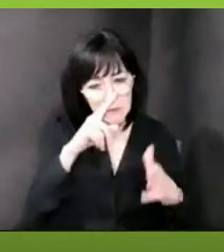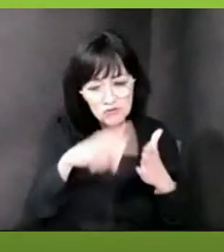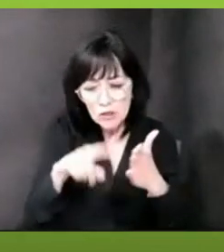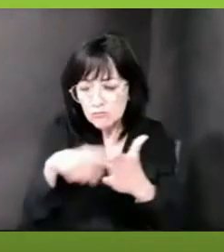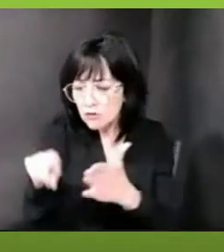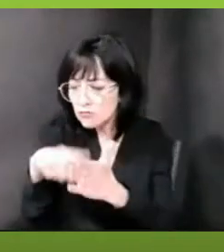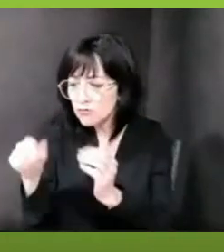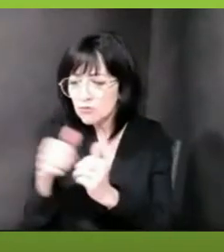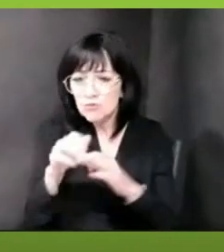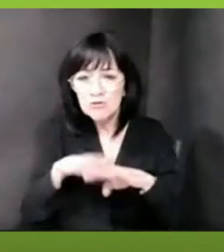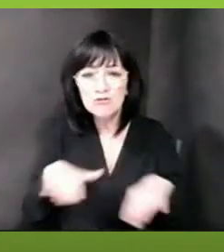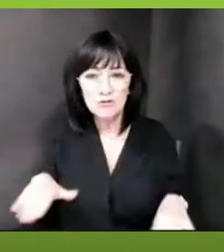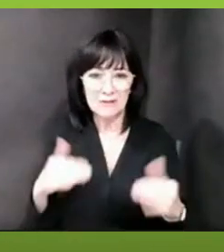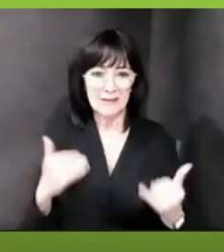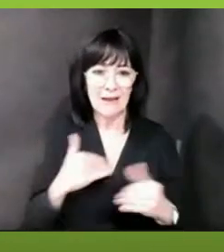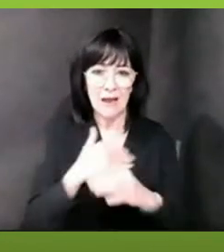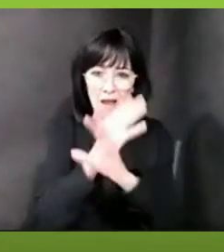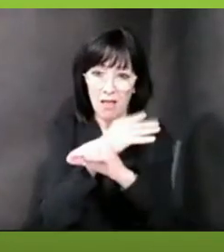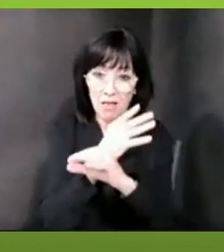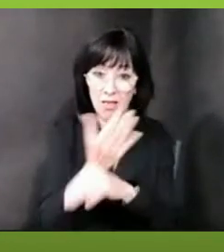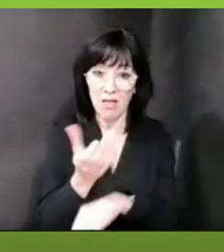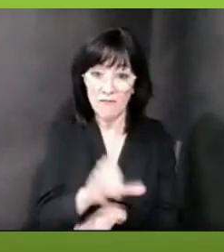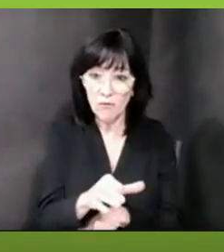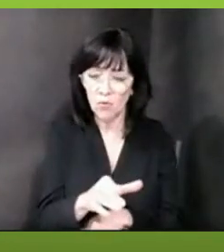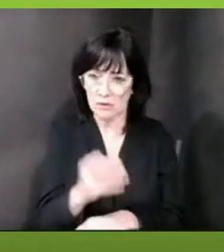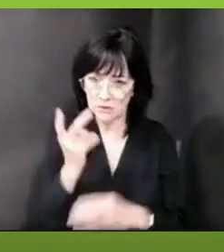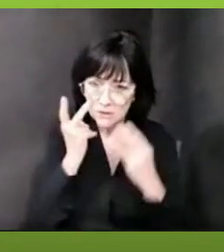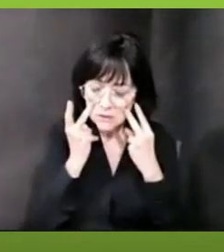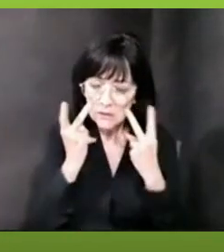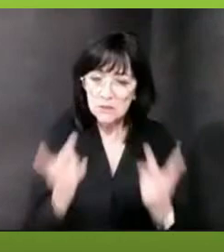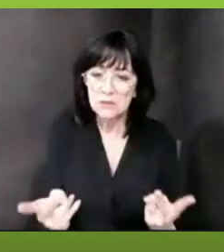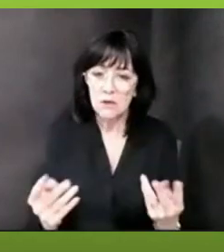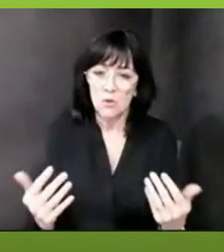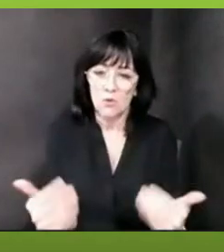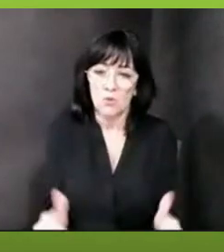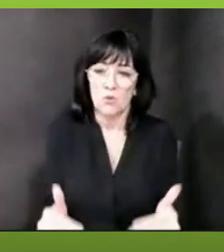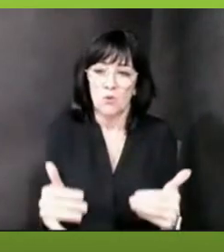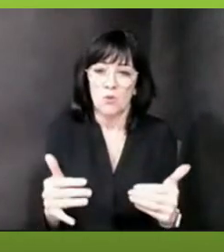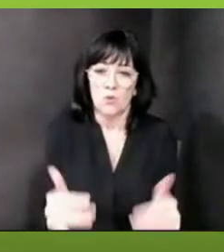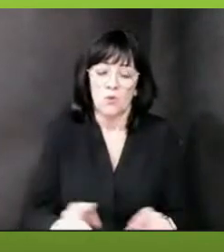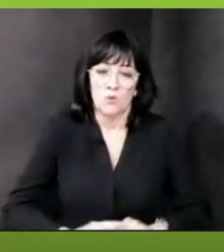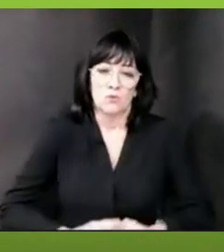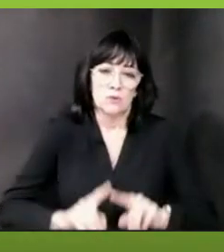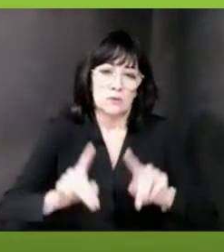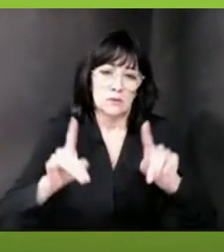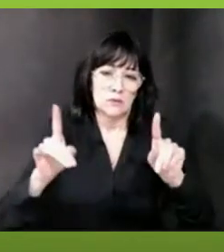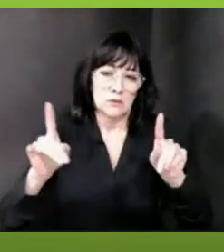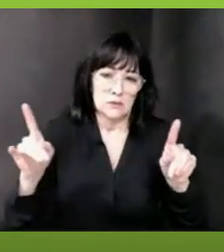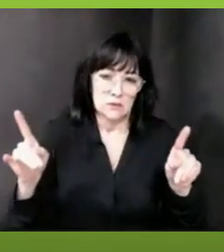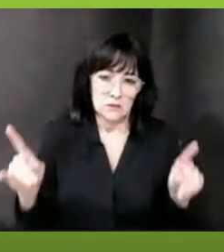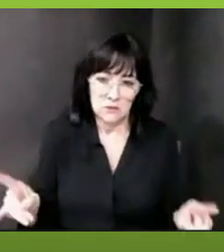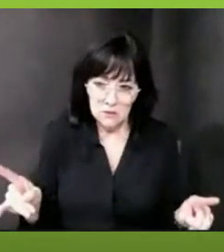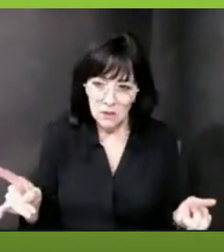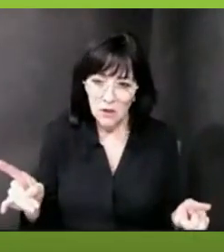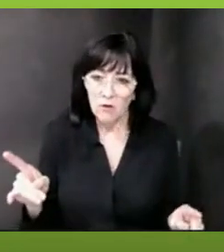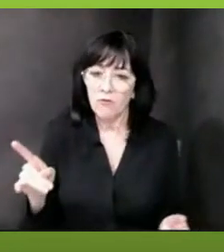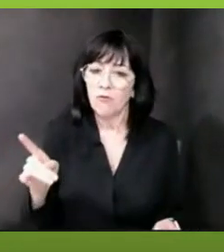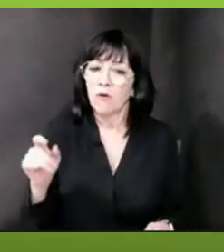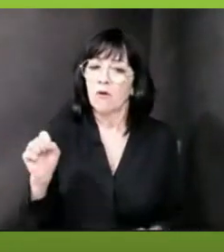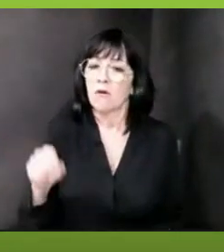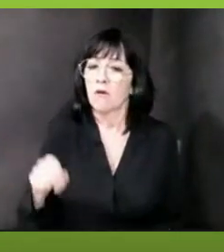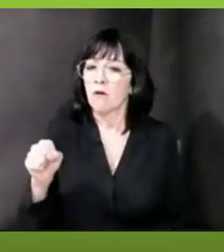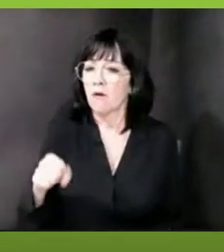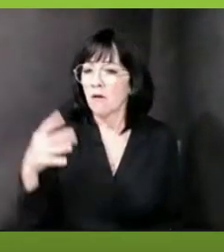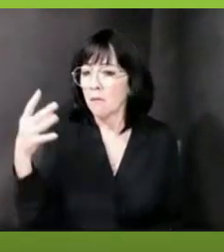kind of quarantine and shutdown, it really restricted interactions. And I think parents have done a wonderful job